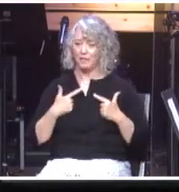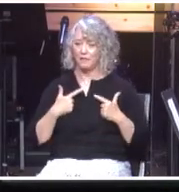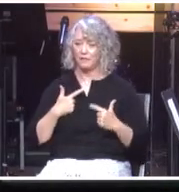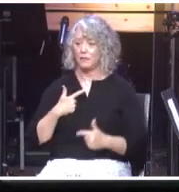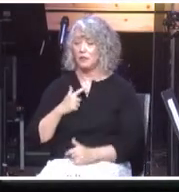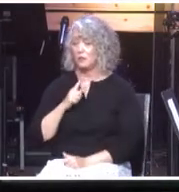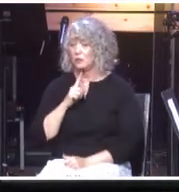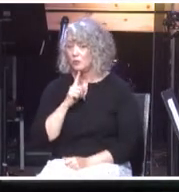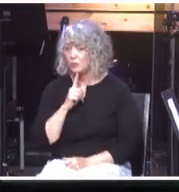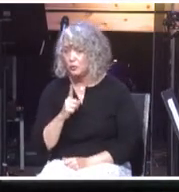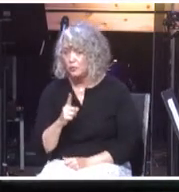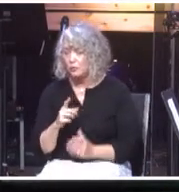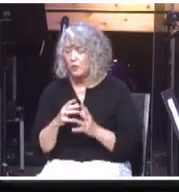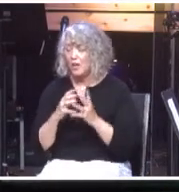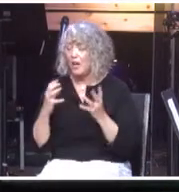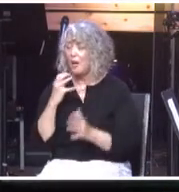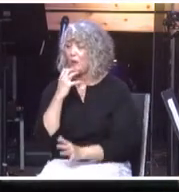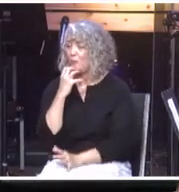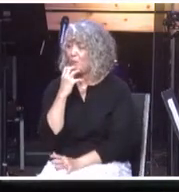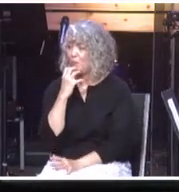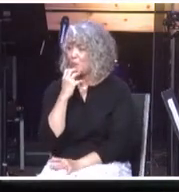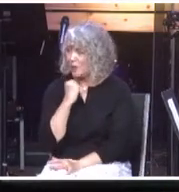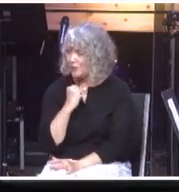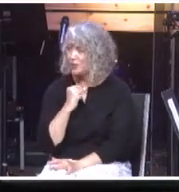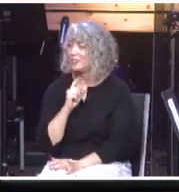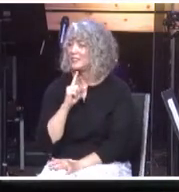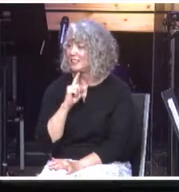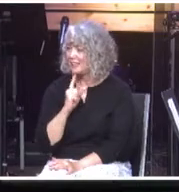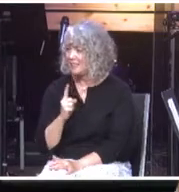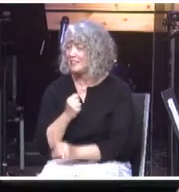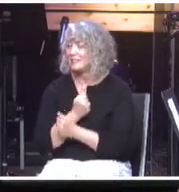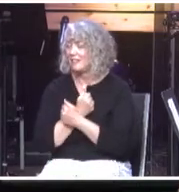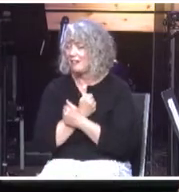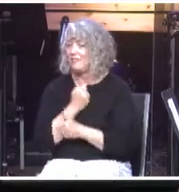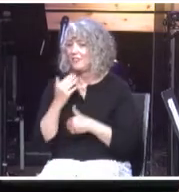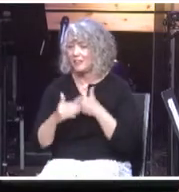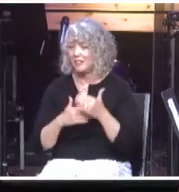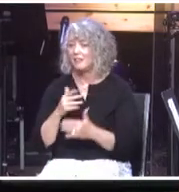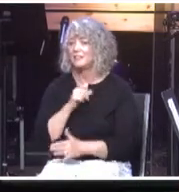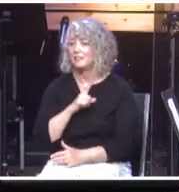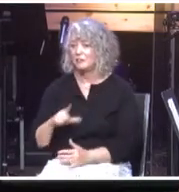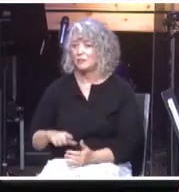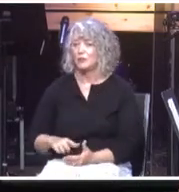Indeed, how precious we find the loving kindness of the Lord.